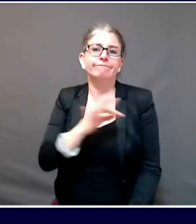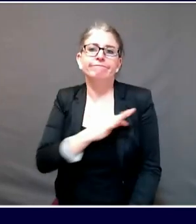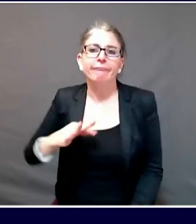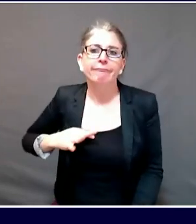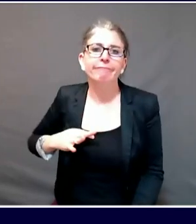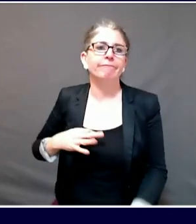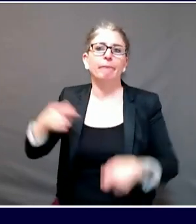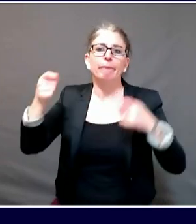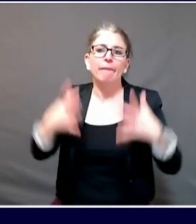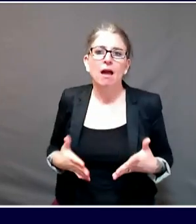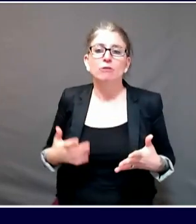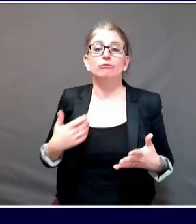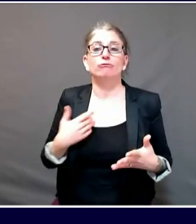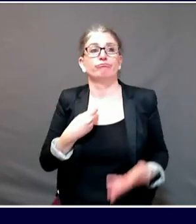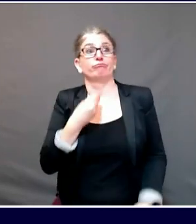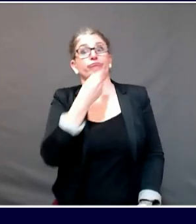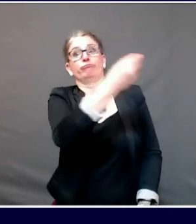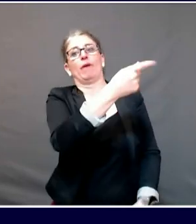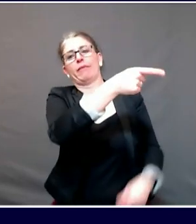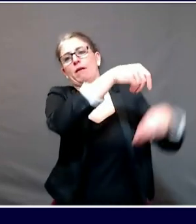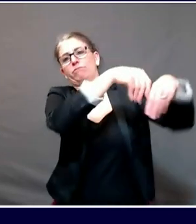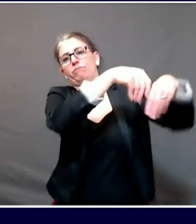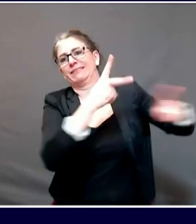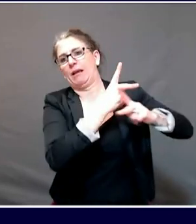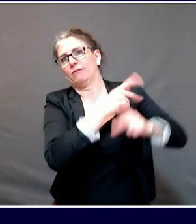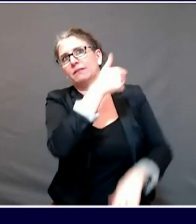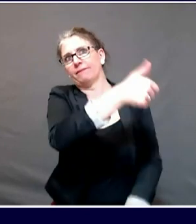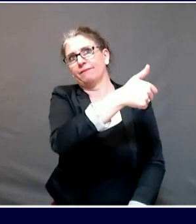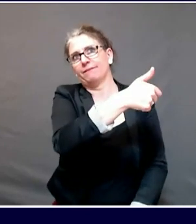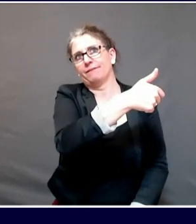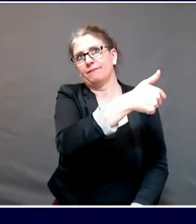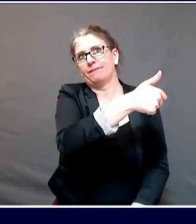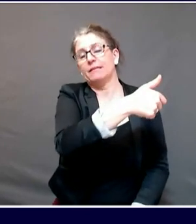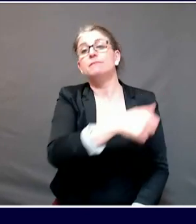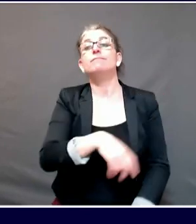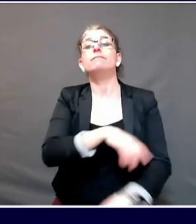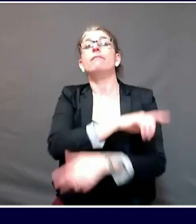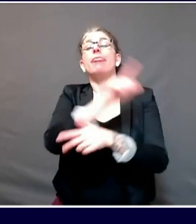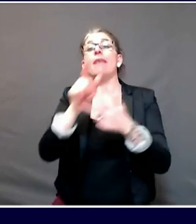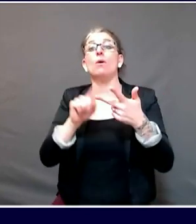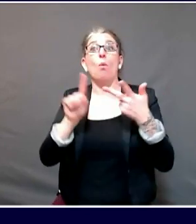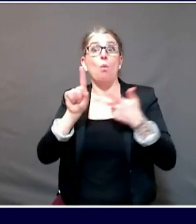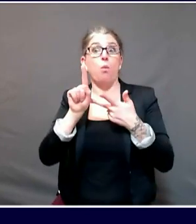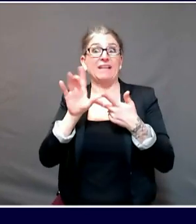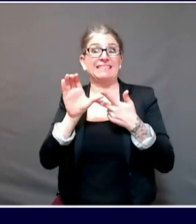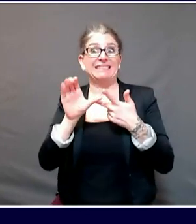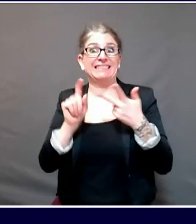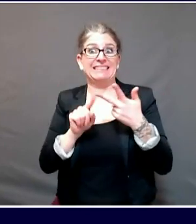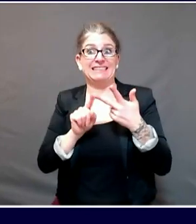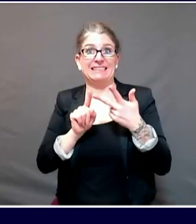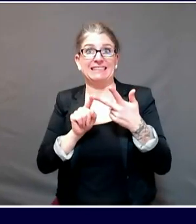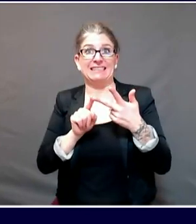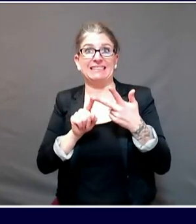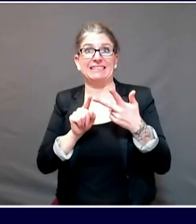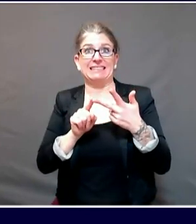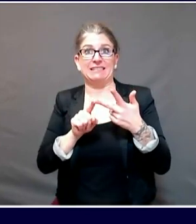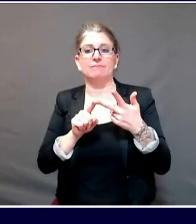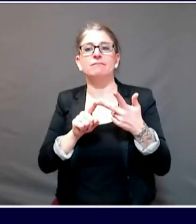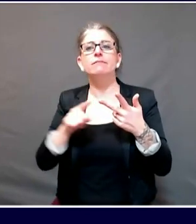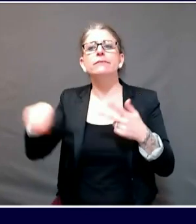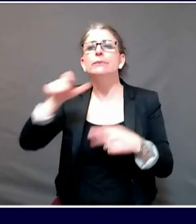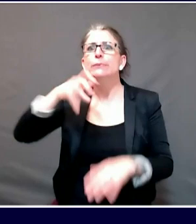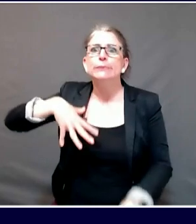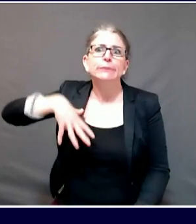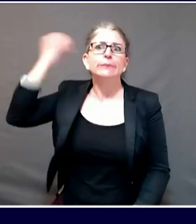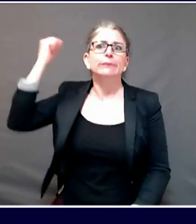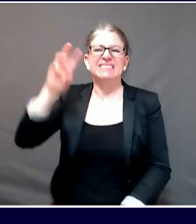phase 1C focuses on older folks as well as those with significant healthcare conditions. That may be a system where we ask